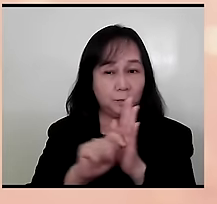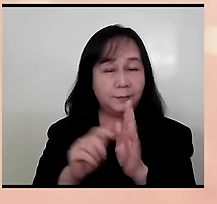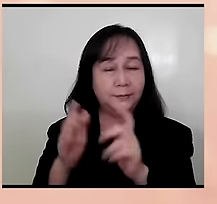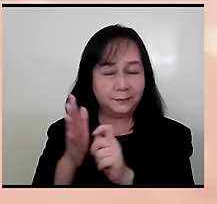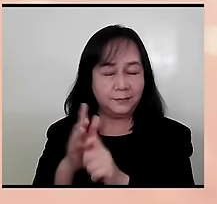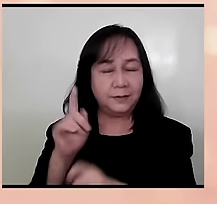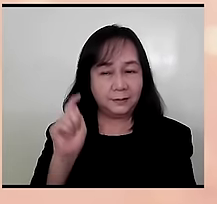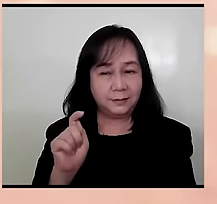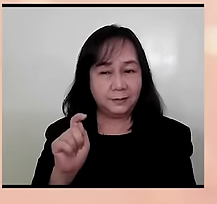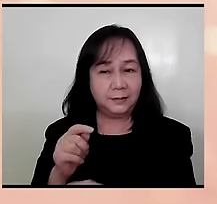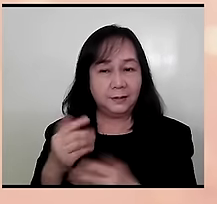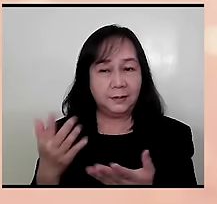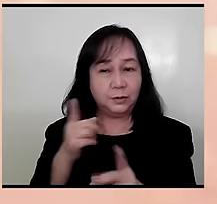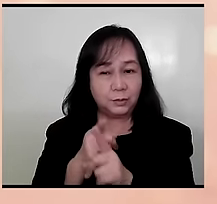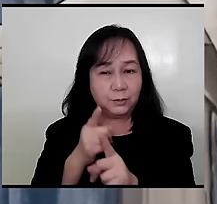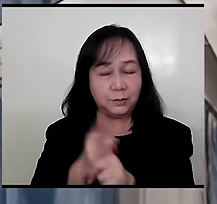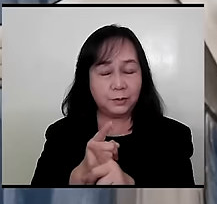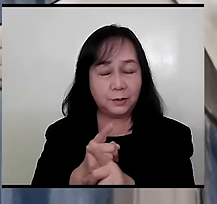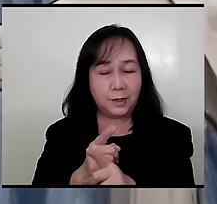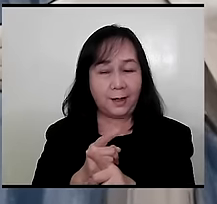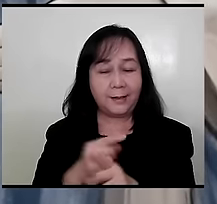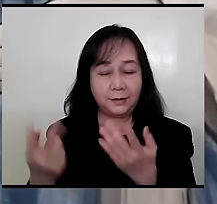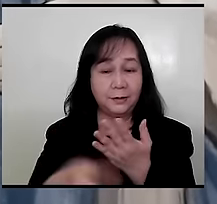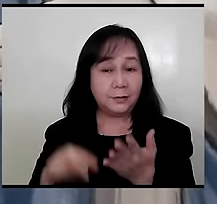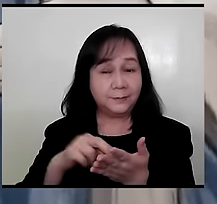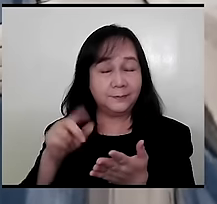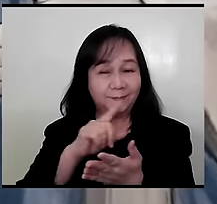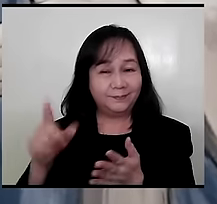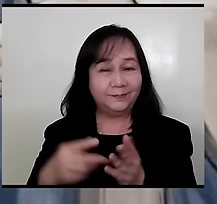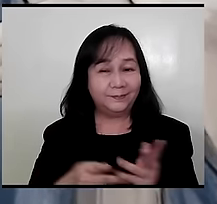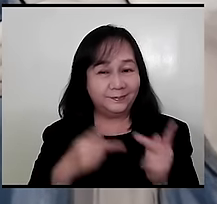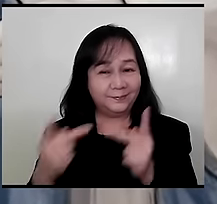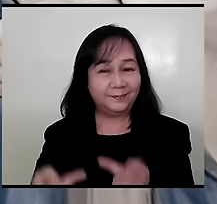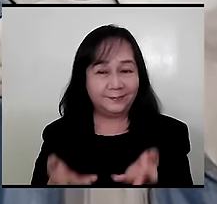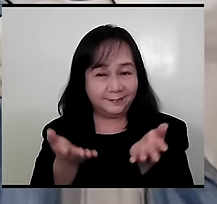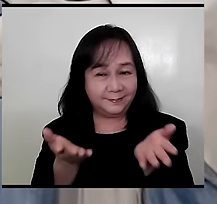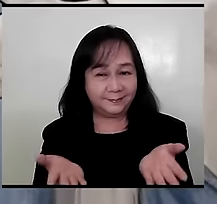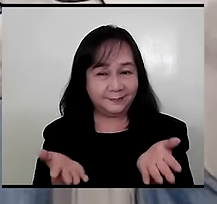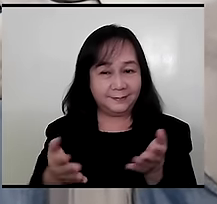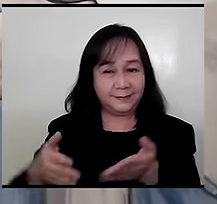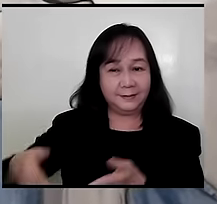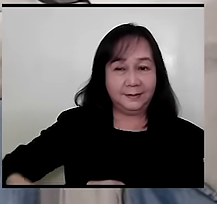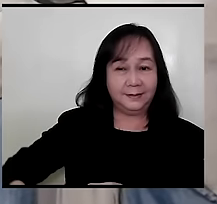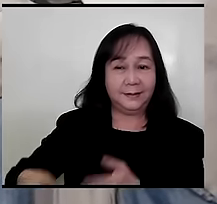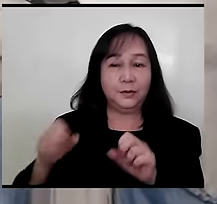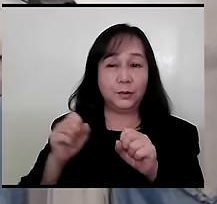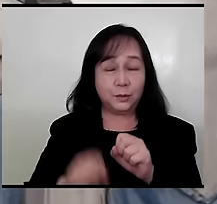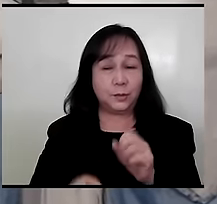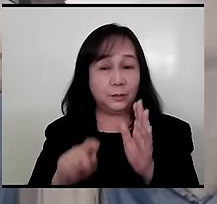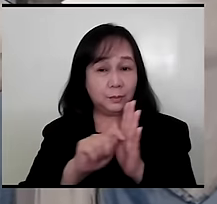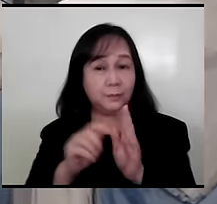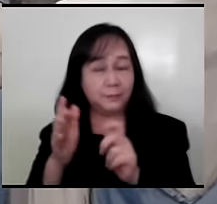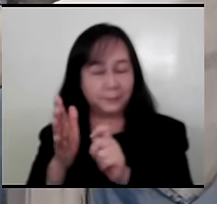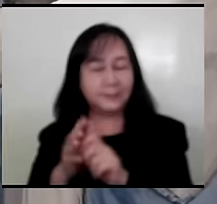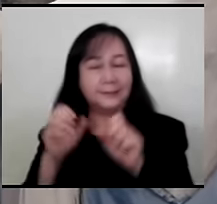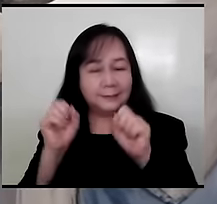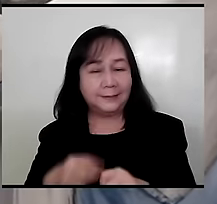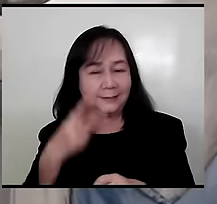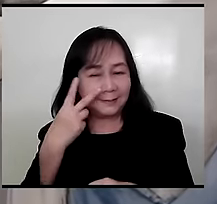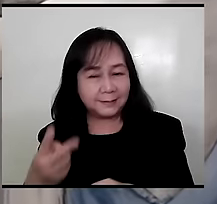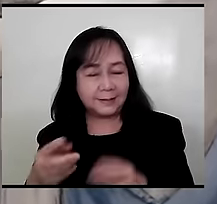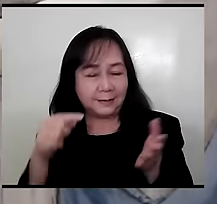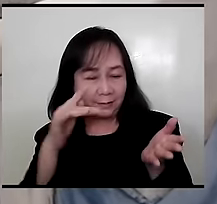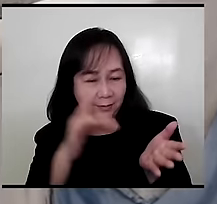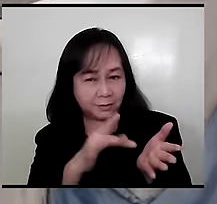and the risen Lord presented himself, his wounded hands and side, so Thomas could see and touch them